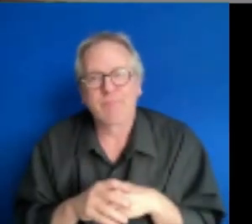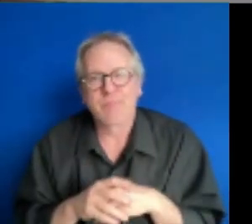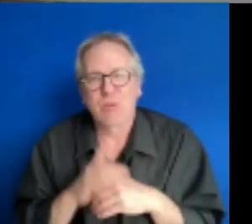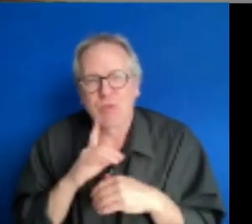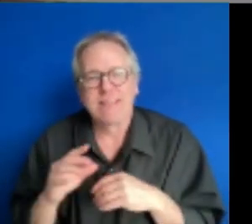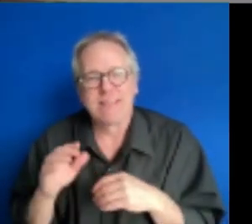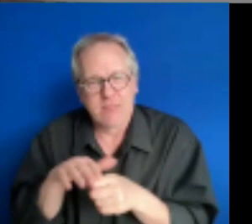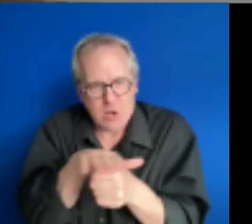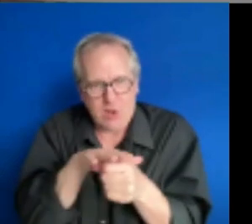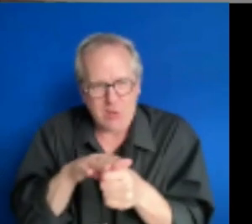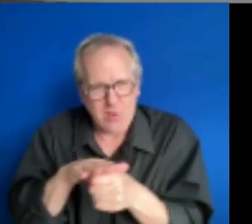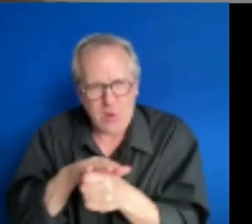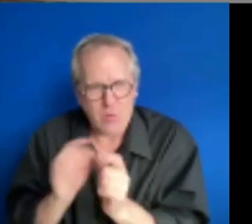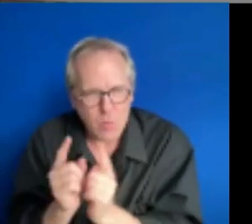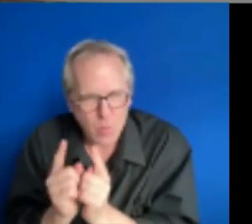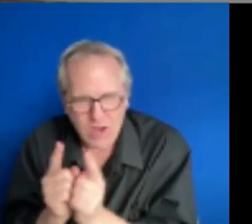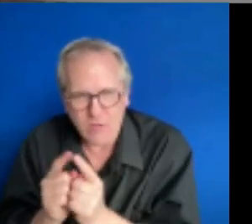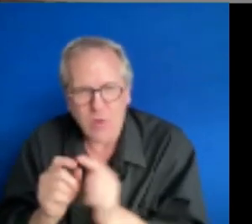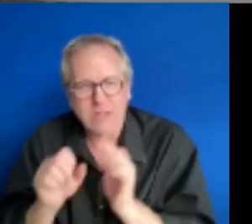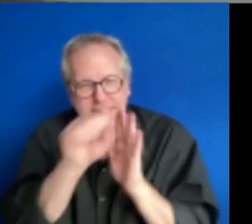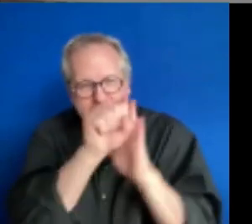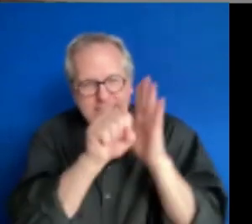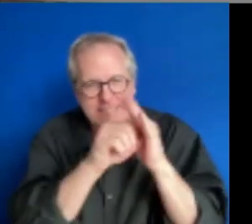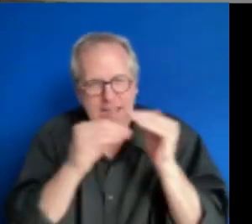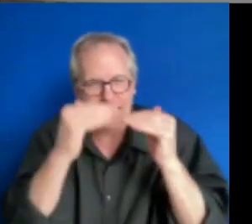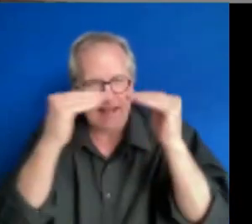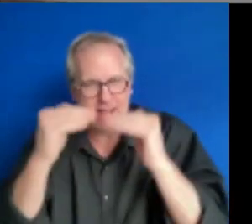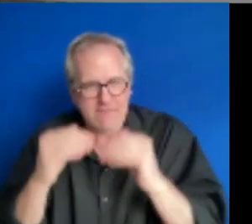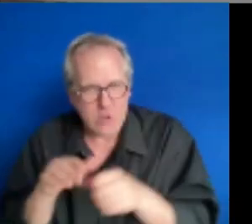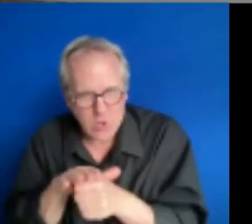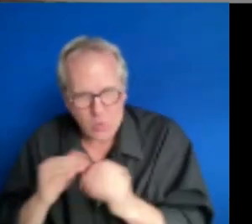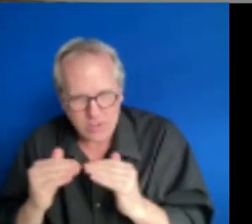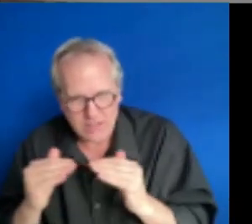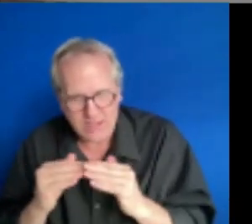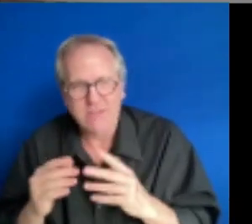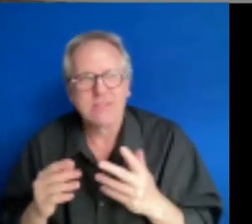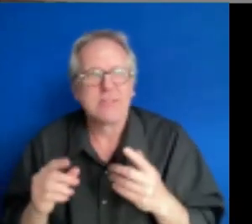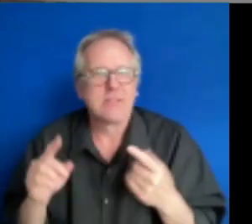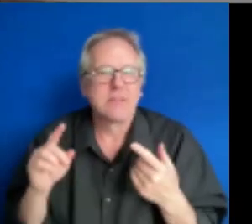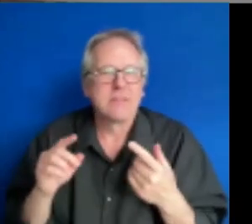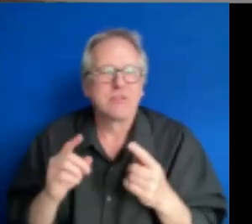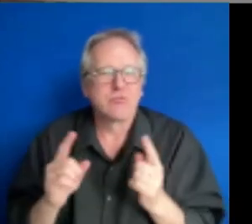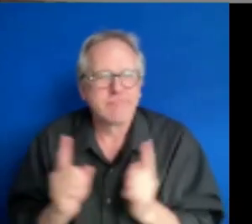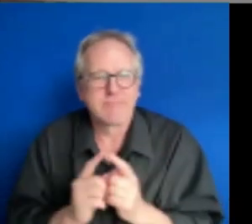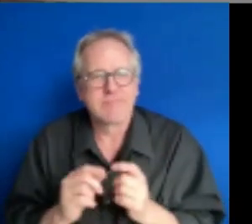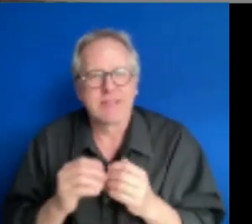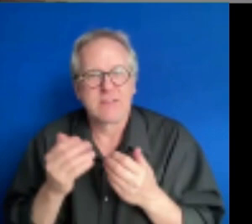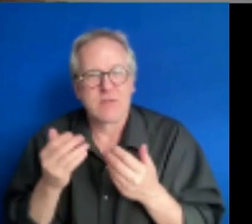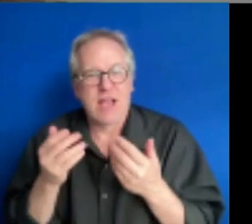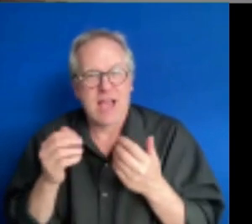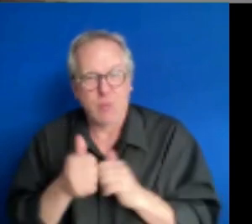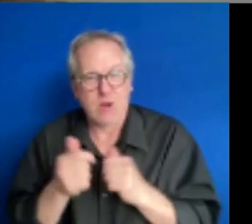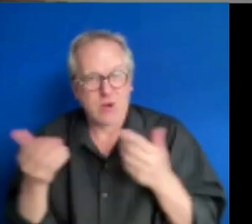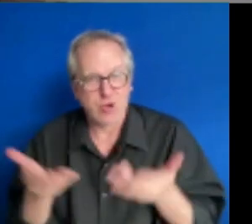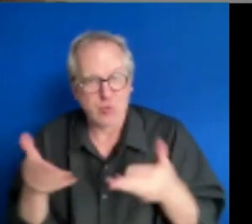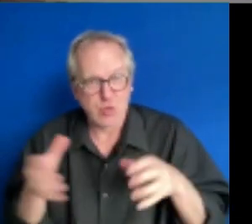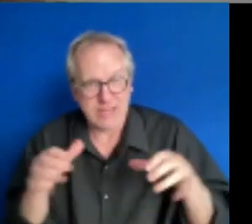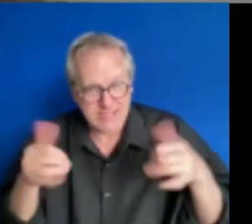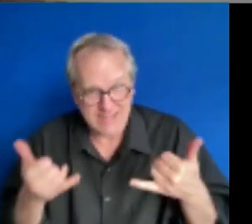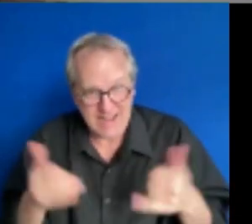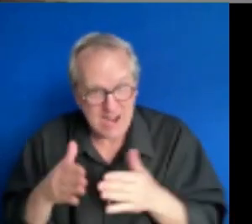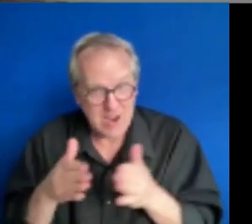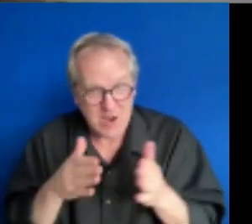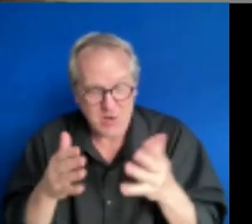that local level and then on the state level to try and make sure that the way things are moving has